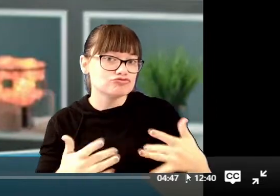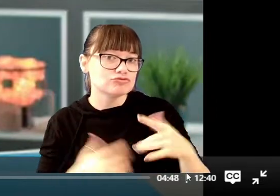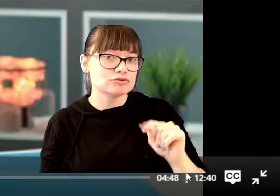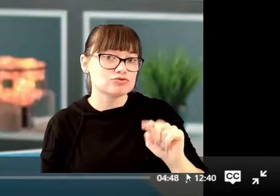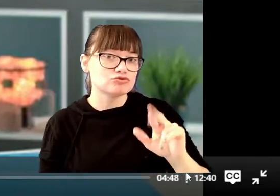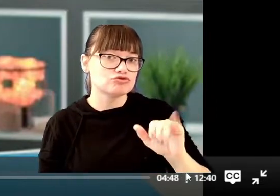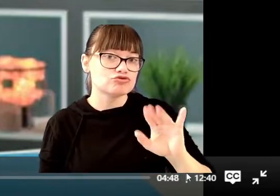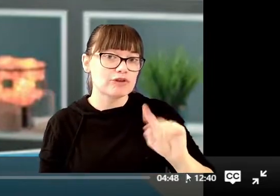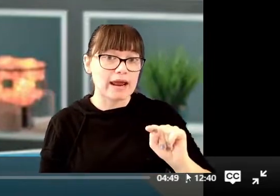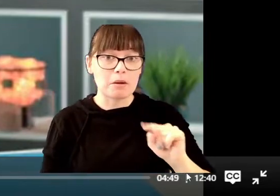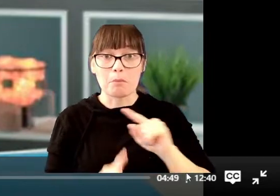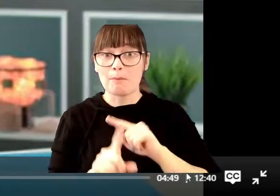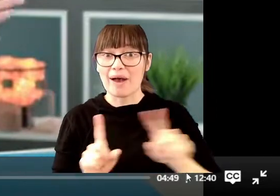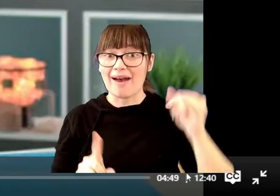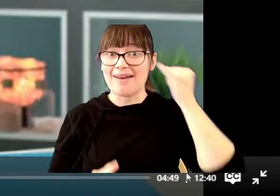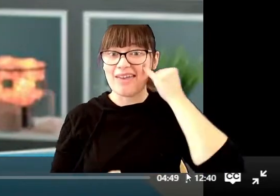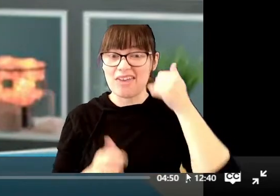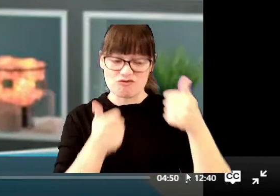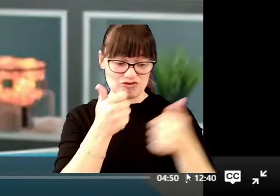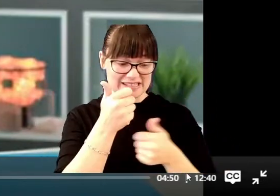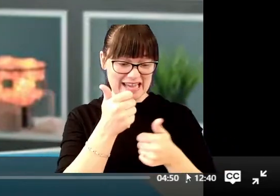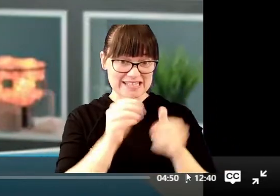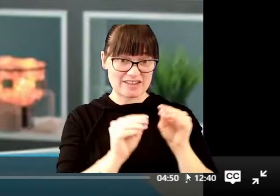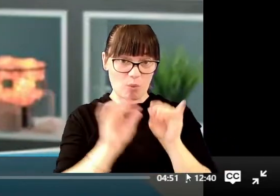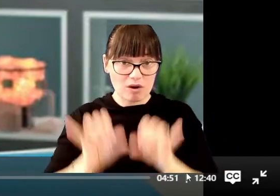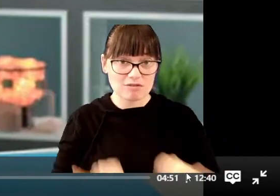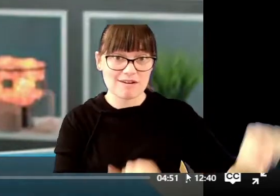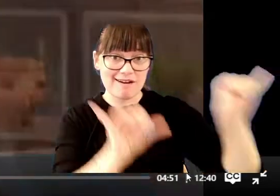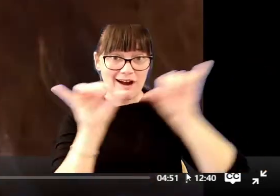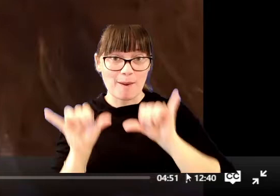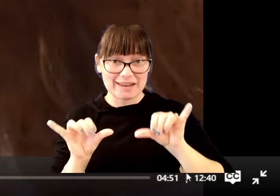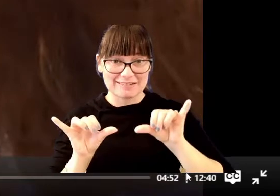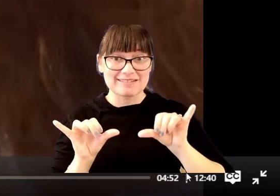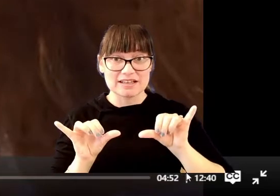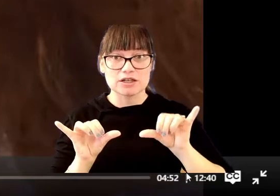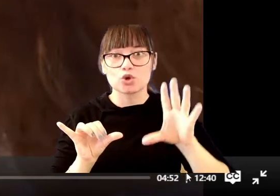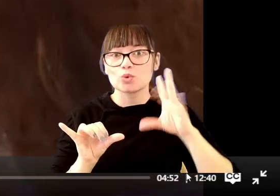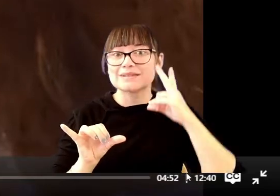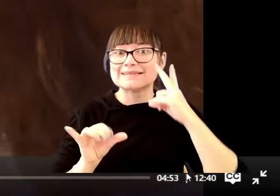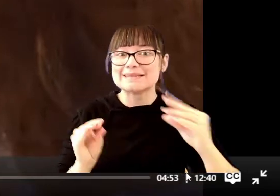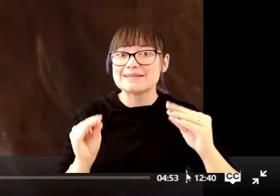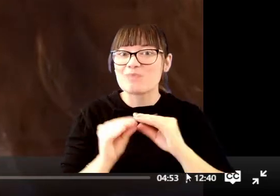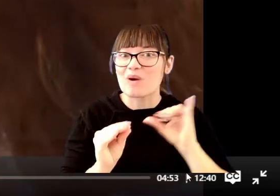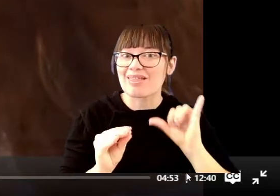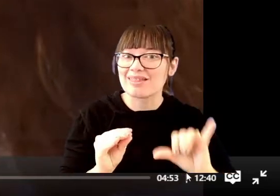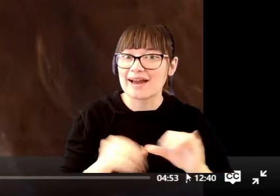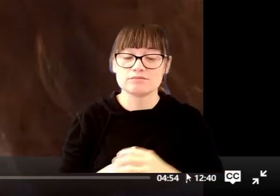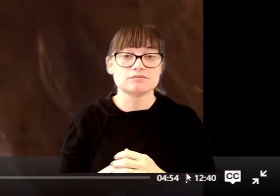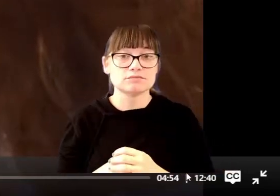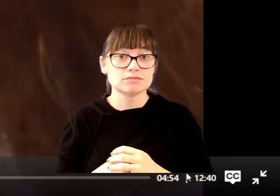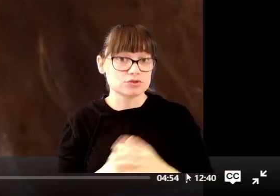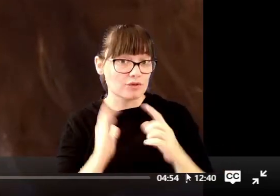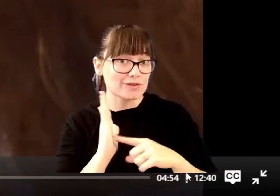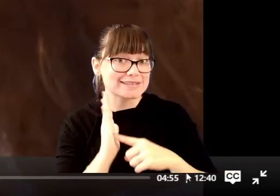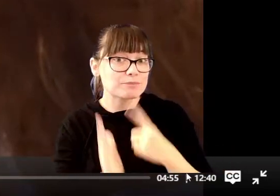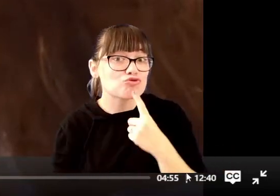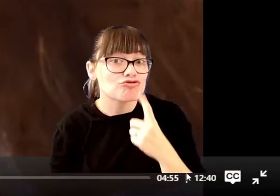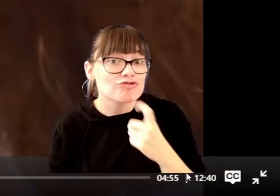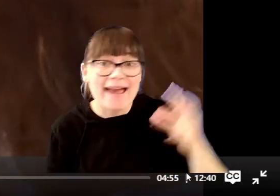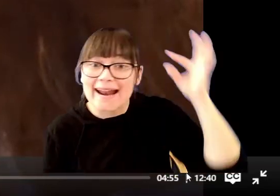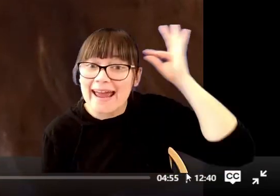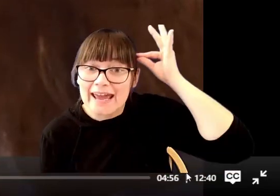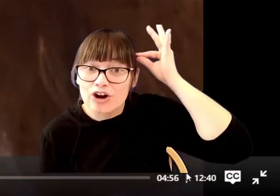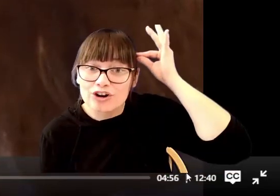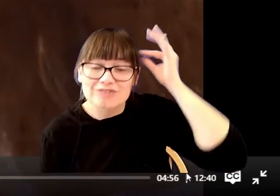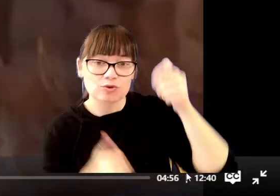is the norm, you're going to see a lot more of it. And what I mean by that is, for example, red hair is a recessive trait. Okay,